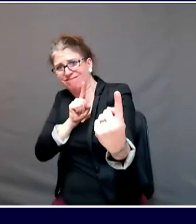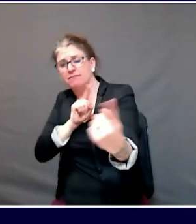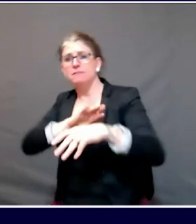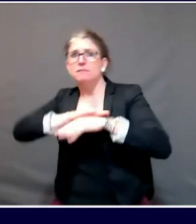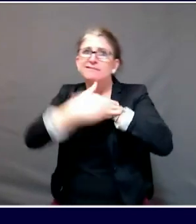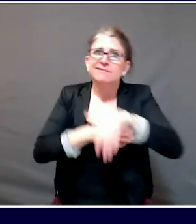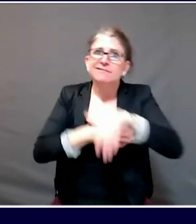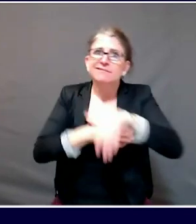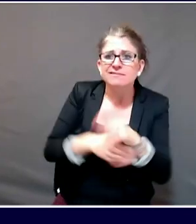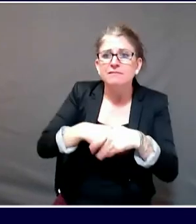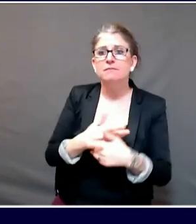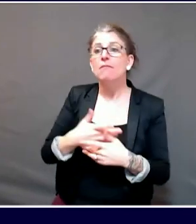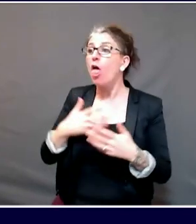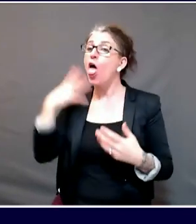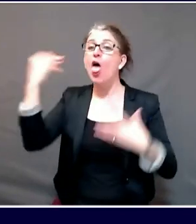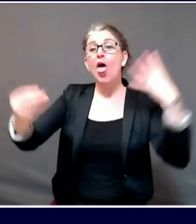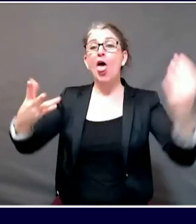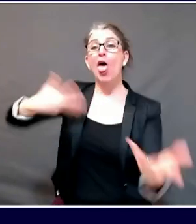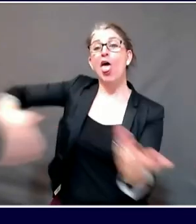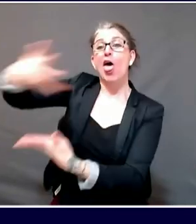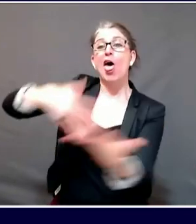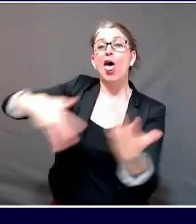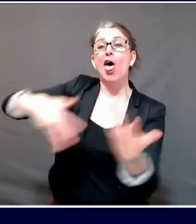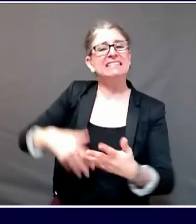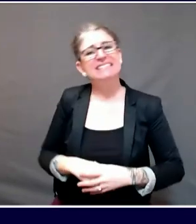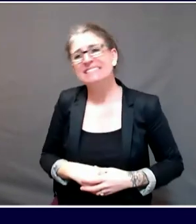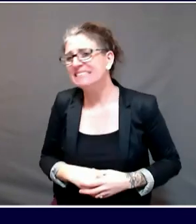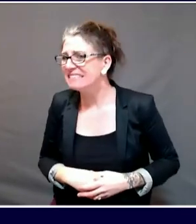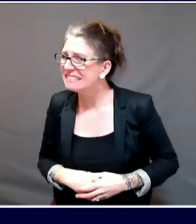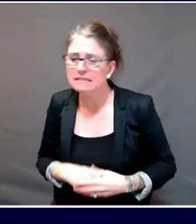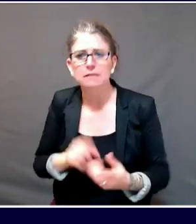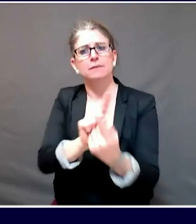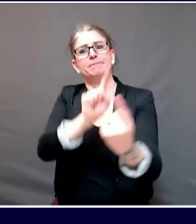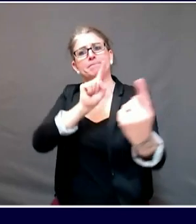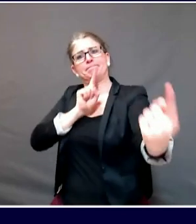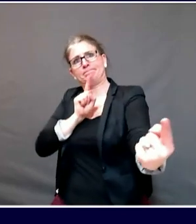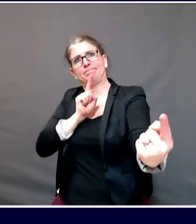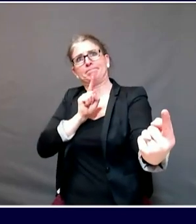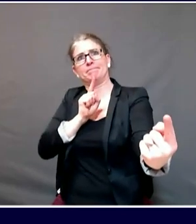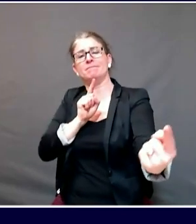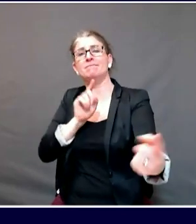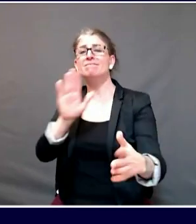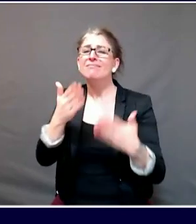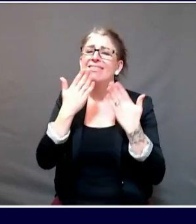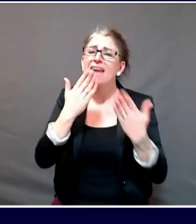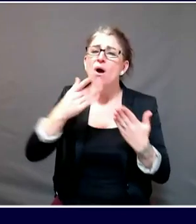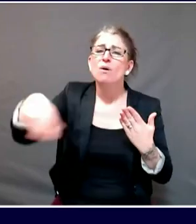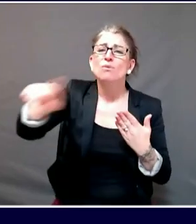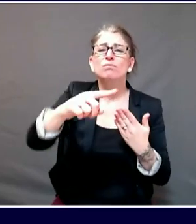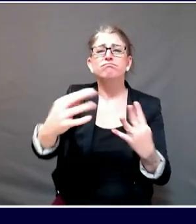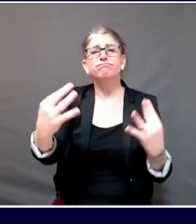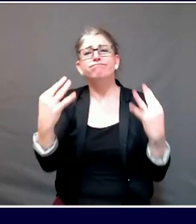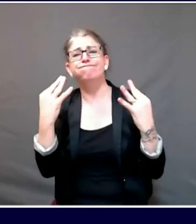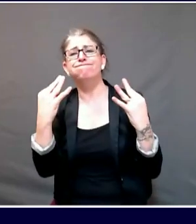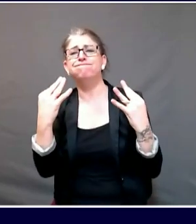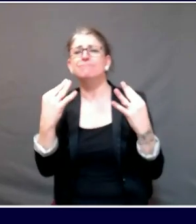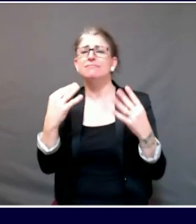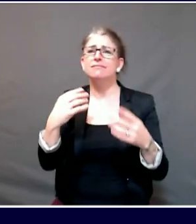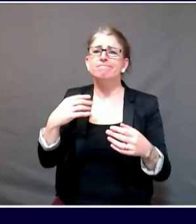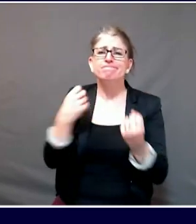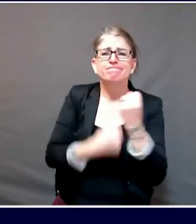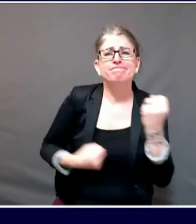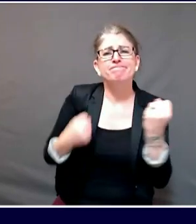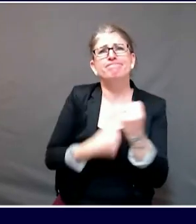we are in now. Even though the vaccine has started to arrive, I ask everyone not to let their guard